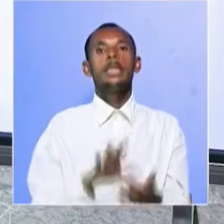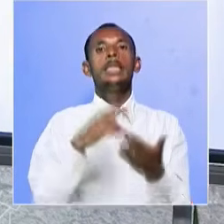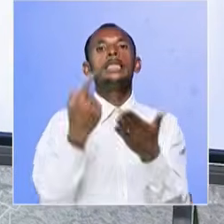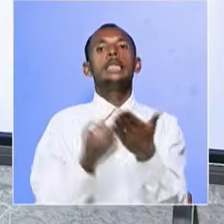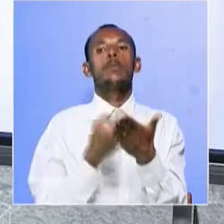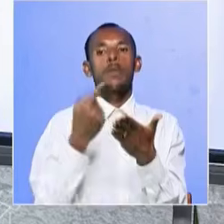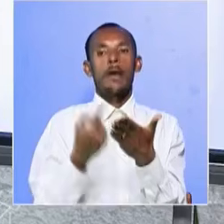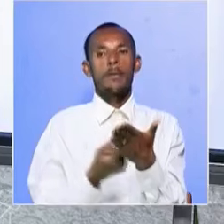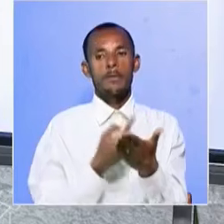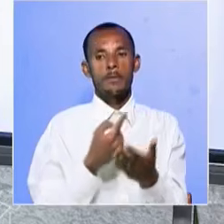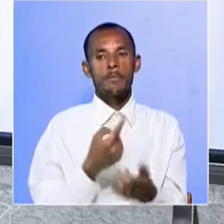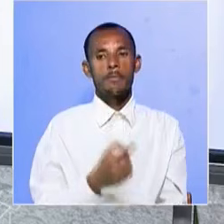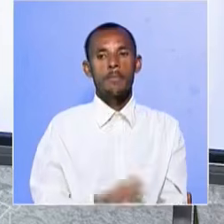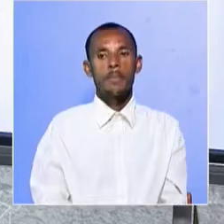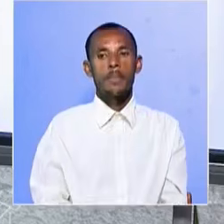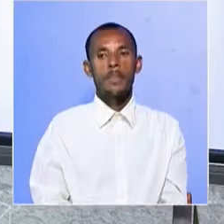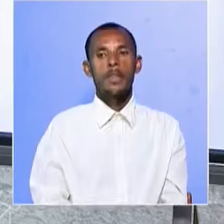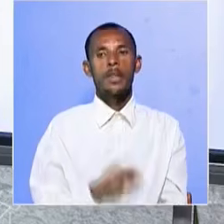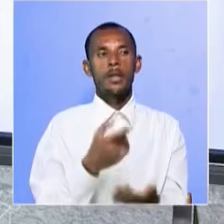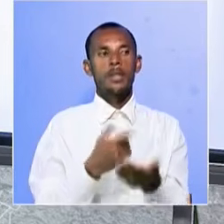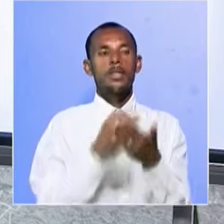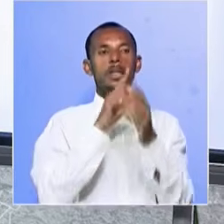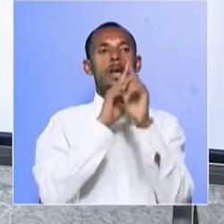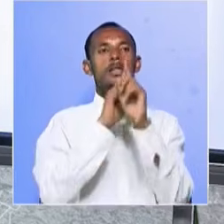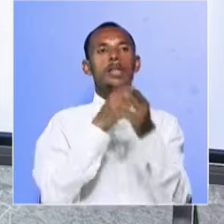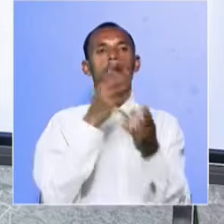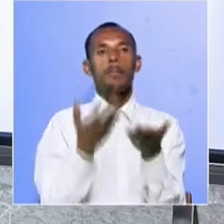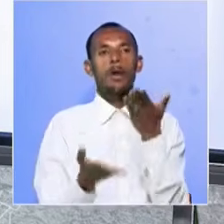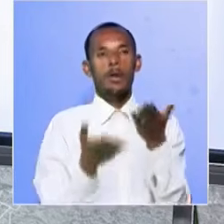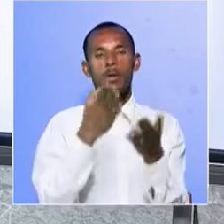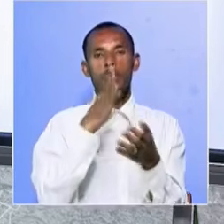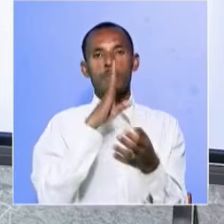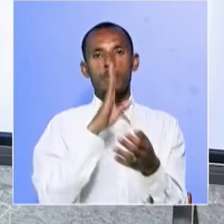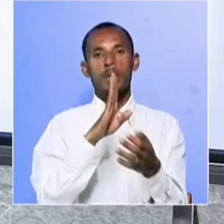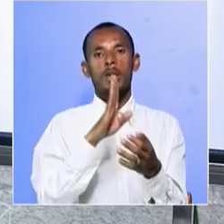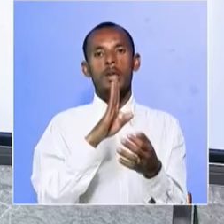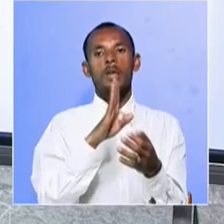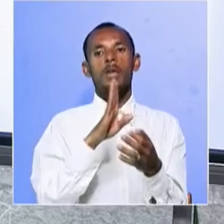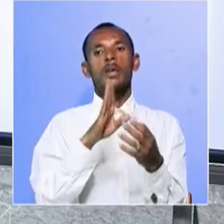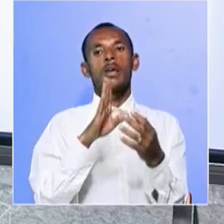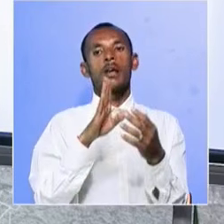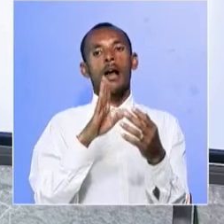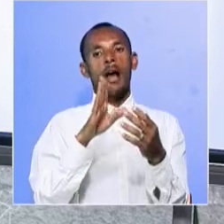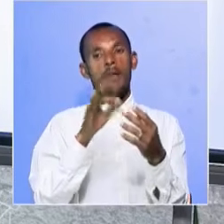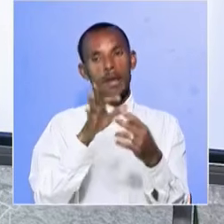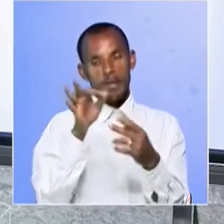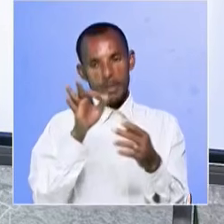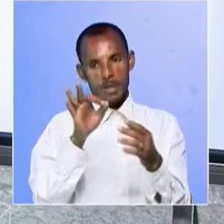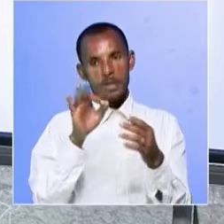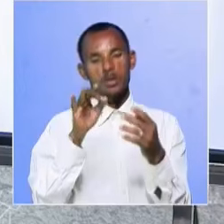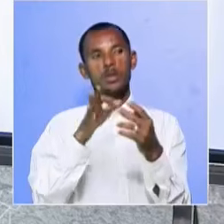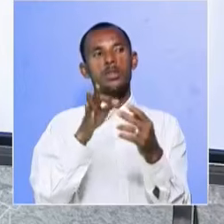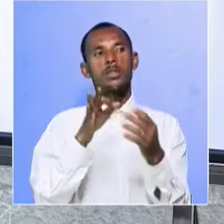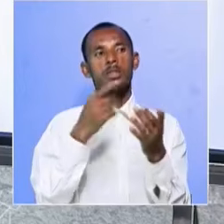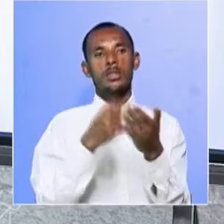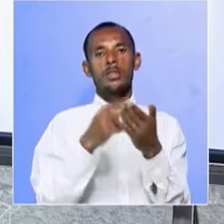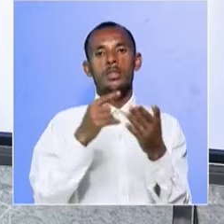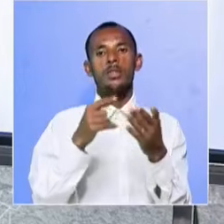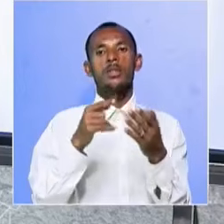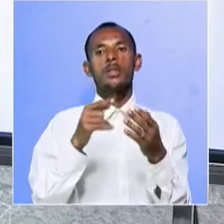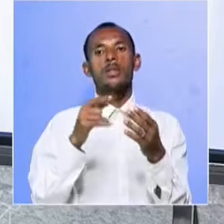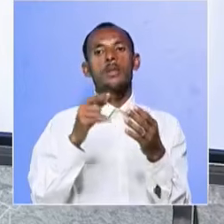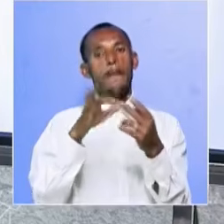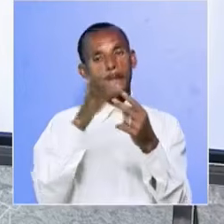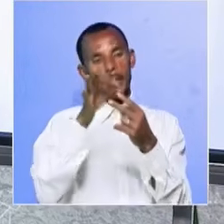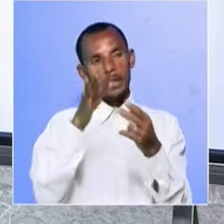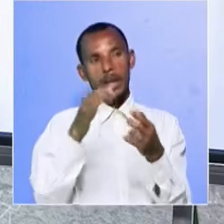sometimes this answer may not be available in your choice if the question is given in the form of multiple choice.